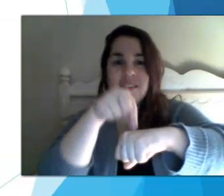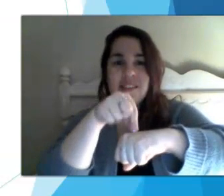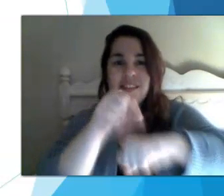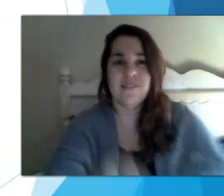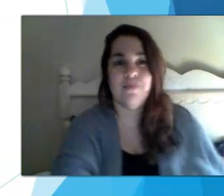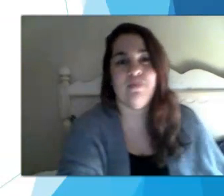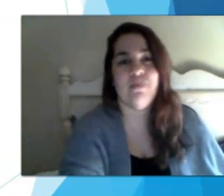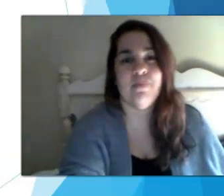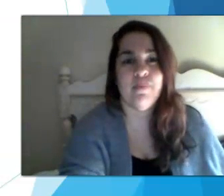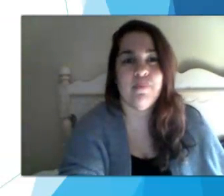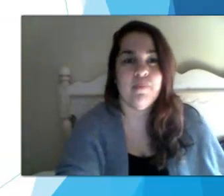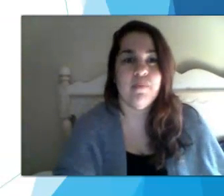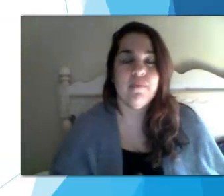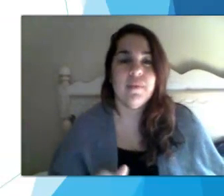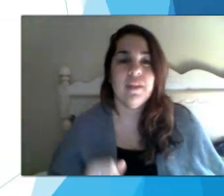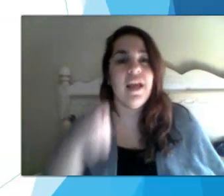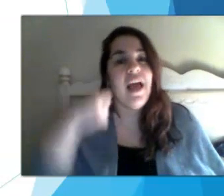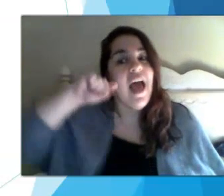Chicken.